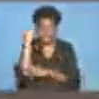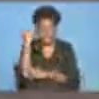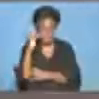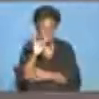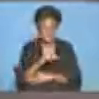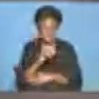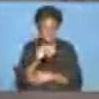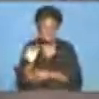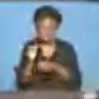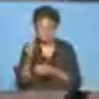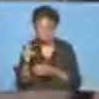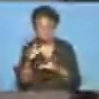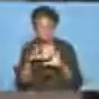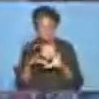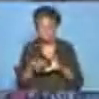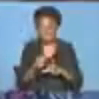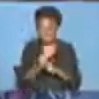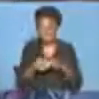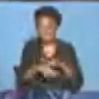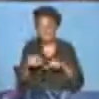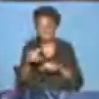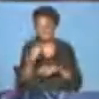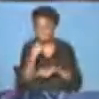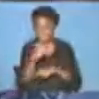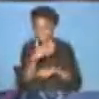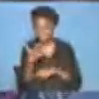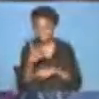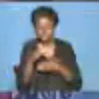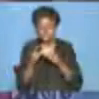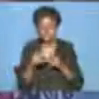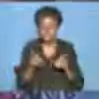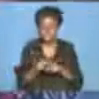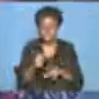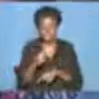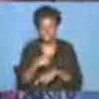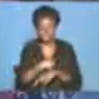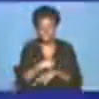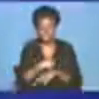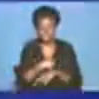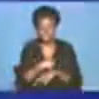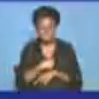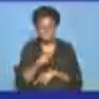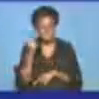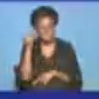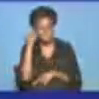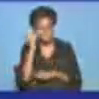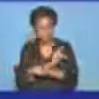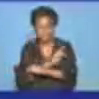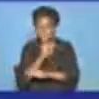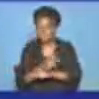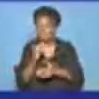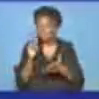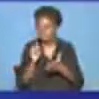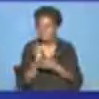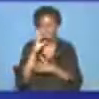If they had gotten out and was telling their story like me, you know the power that could have